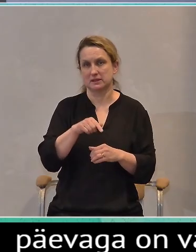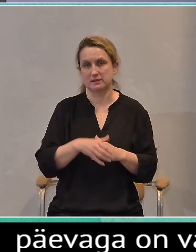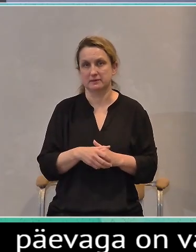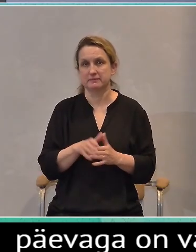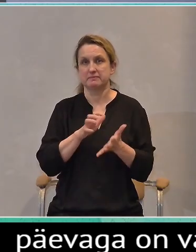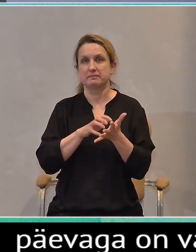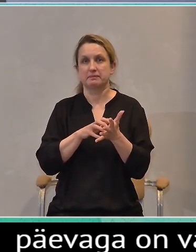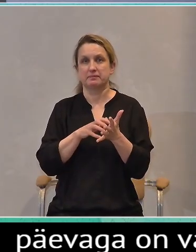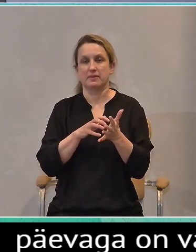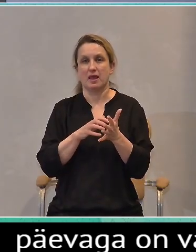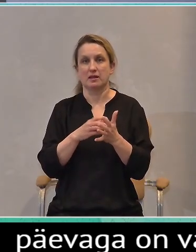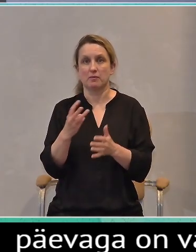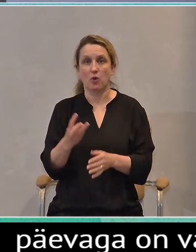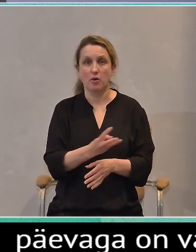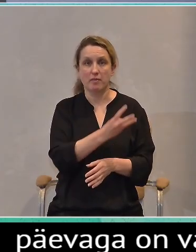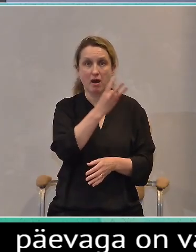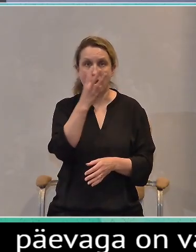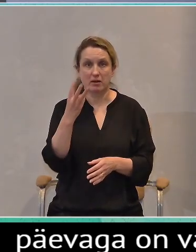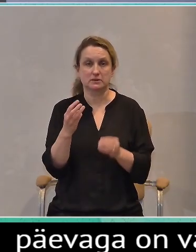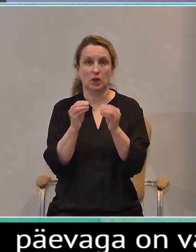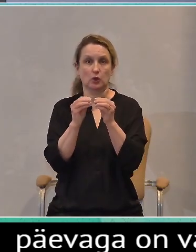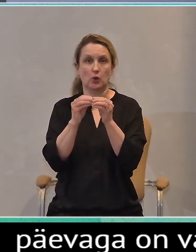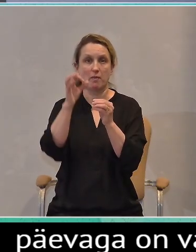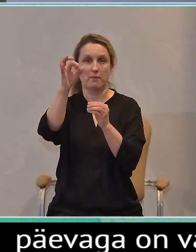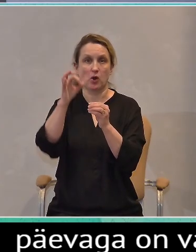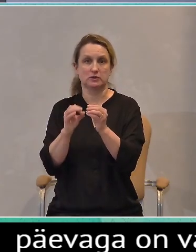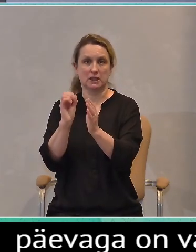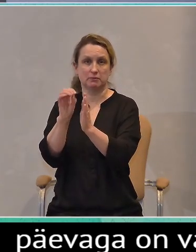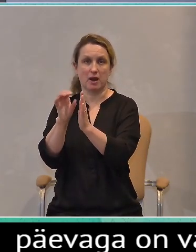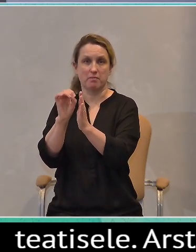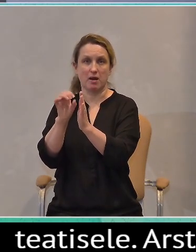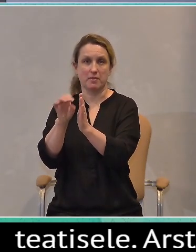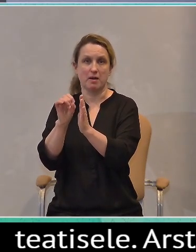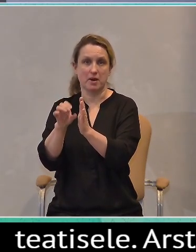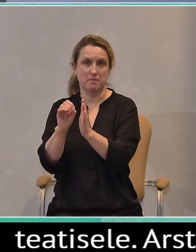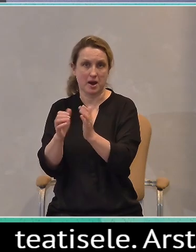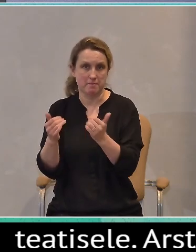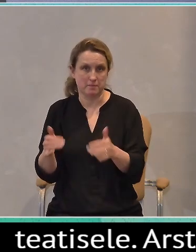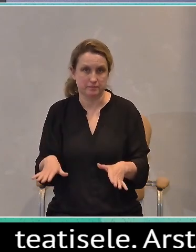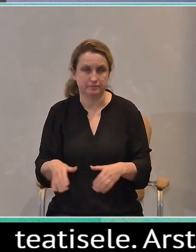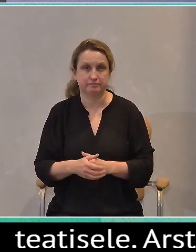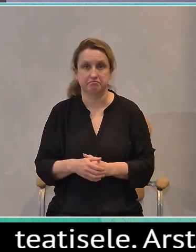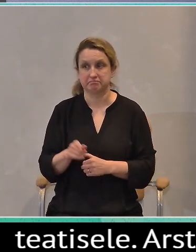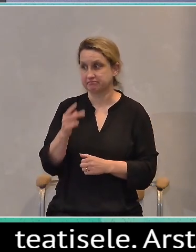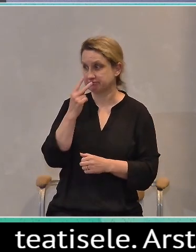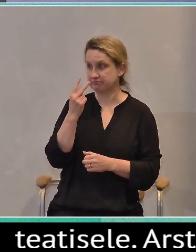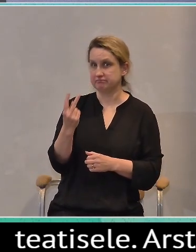the patient's e-history. And as of January this year, there's